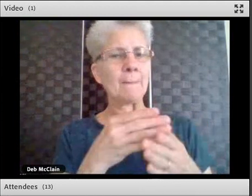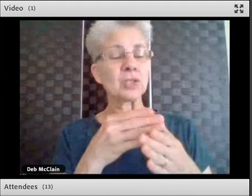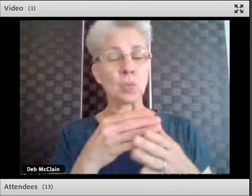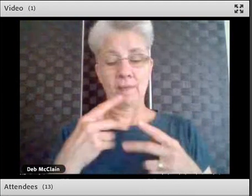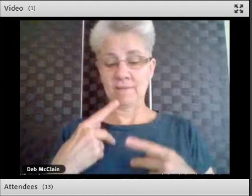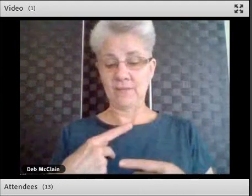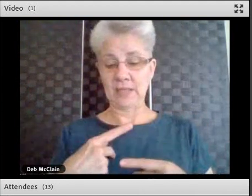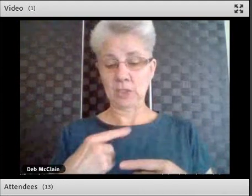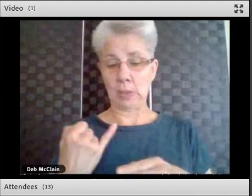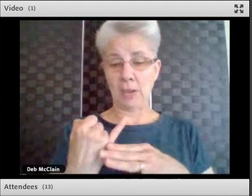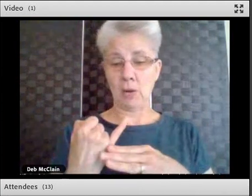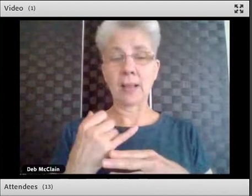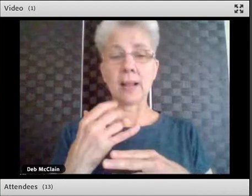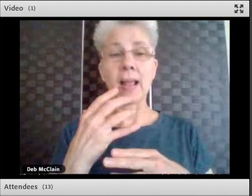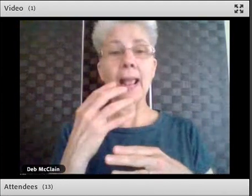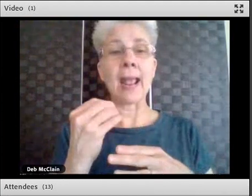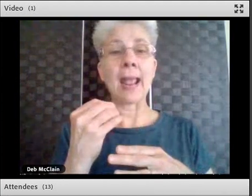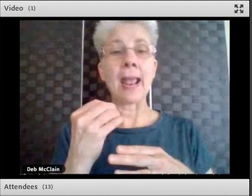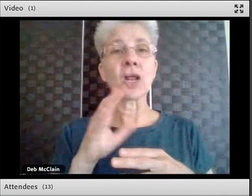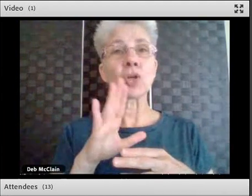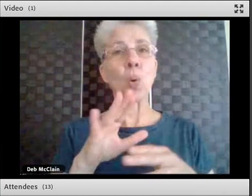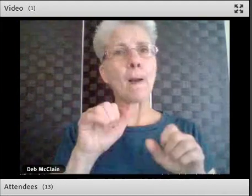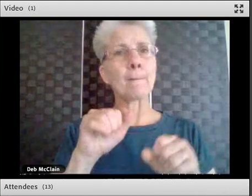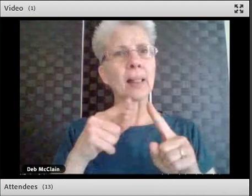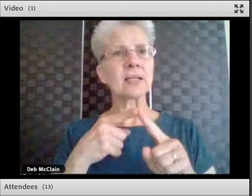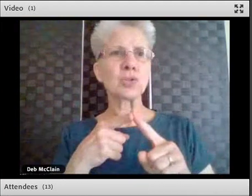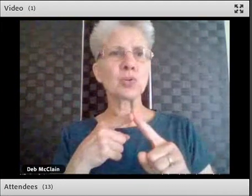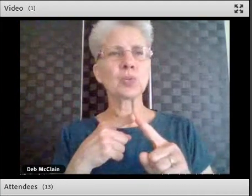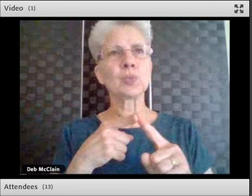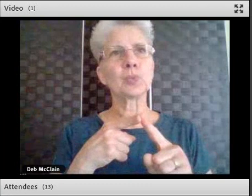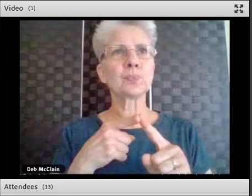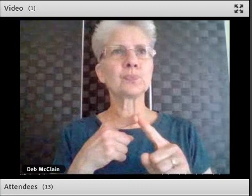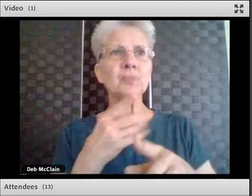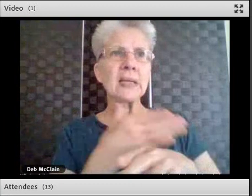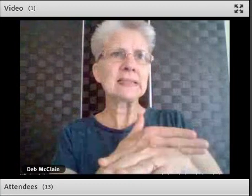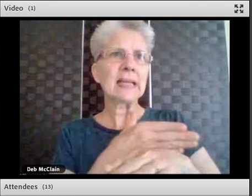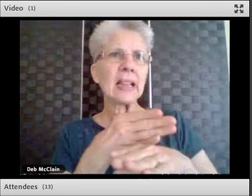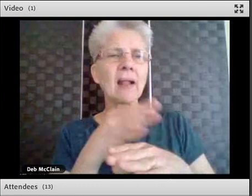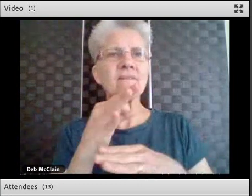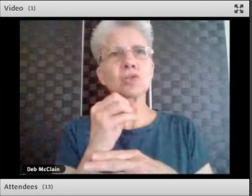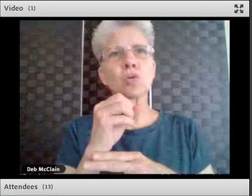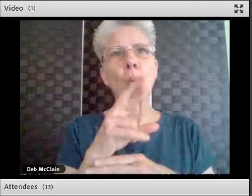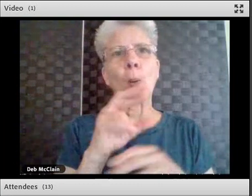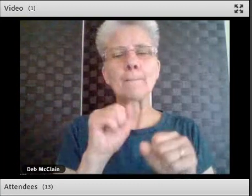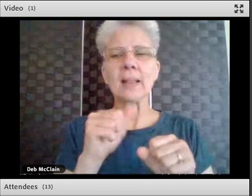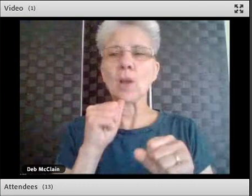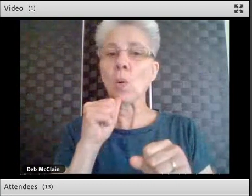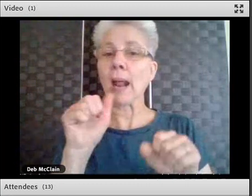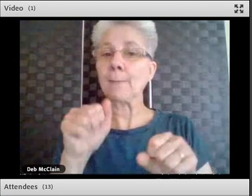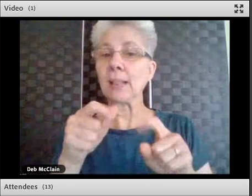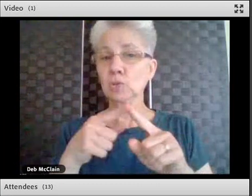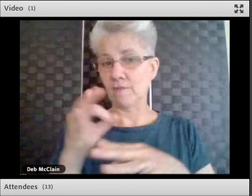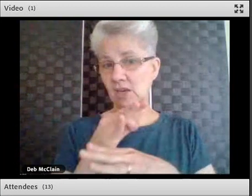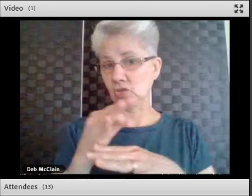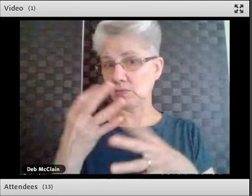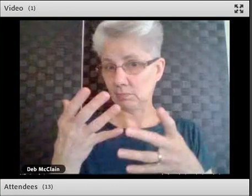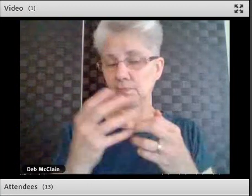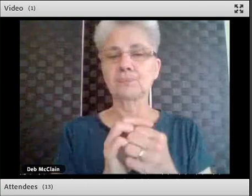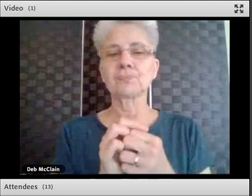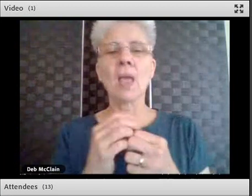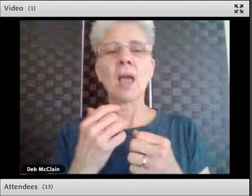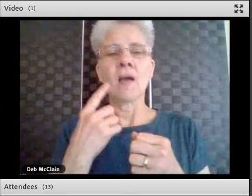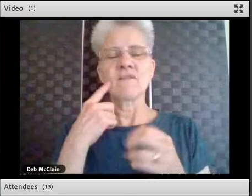physical impairment and either your ability to, either your decline in functioning or your ability or inability to function.